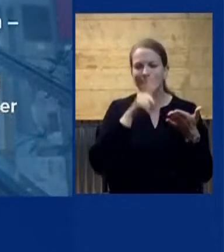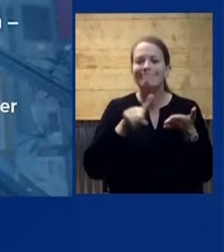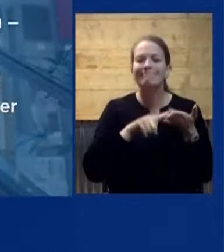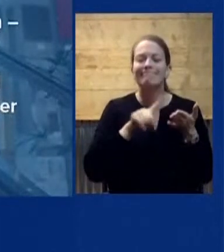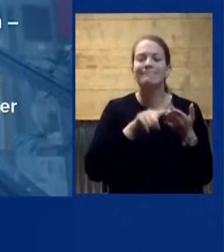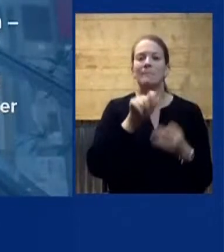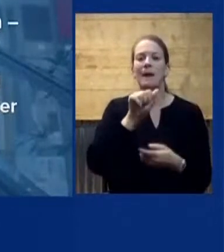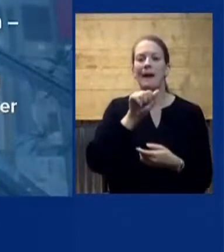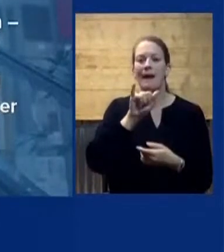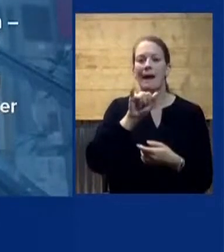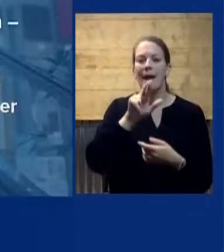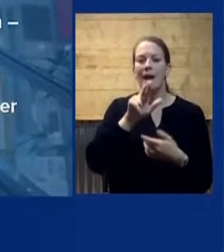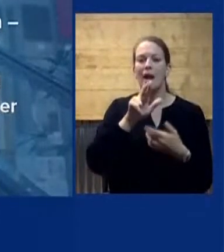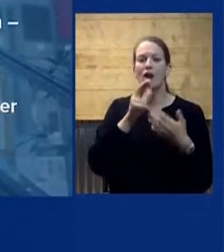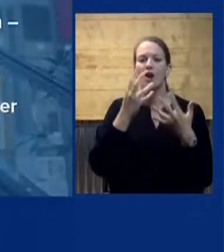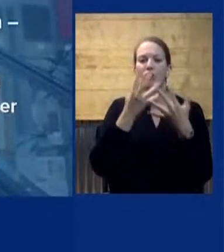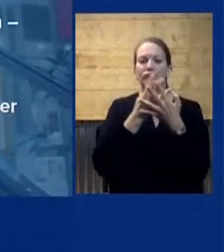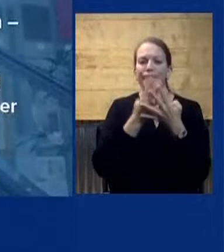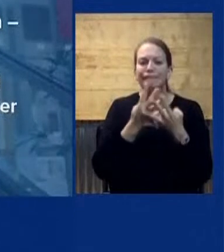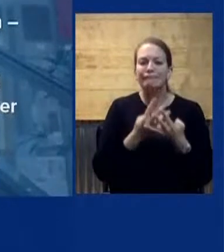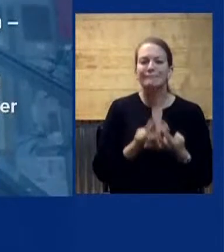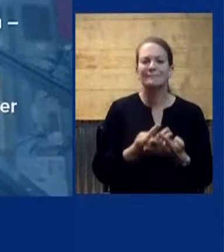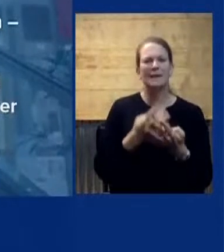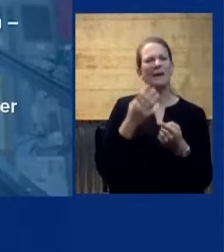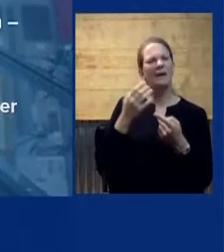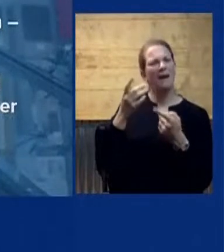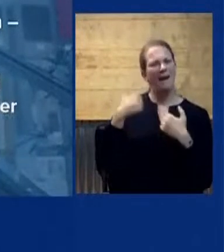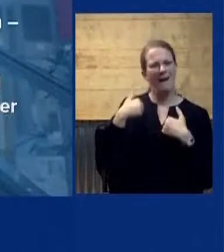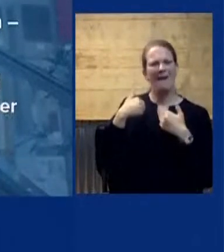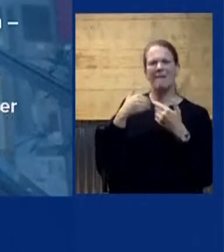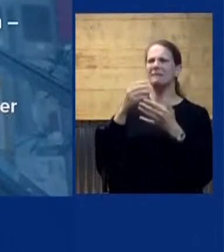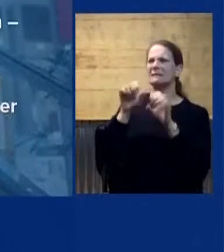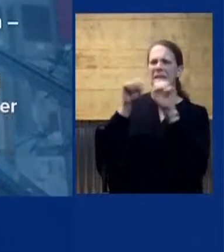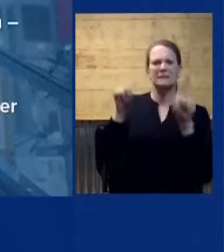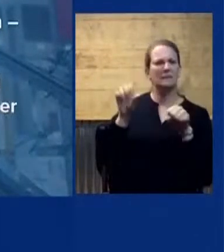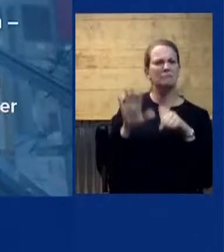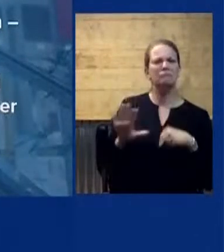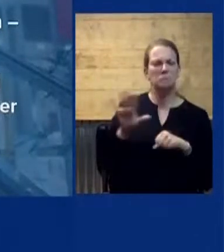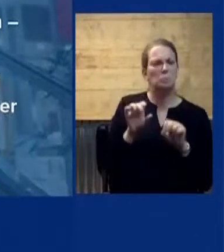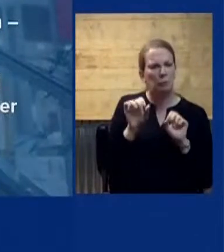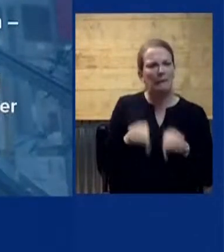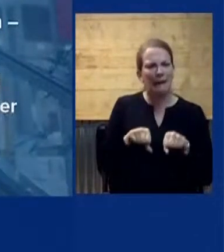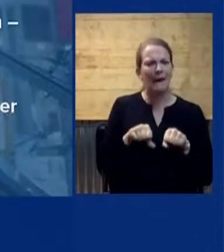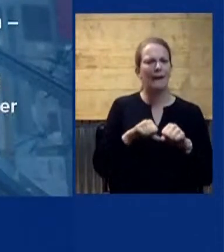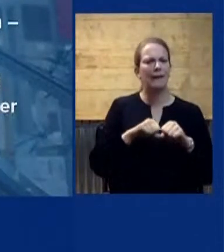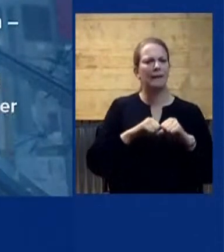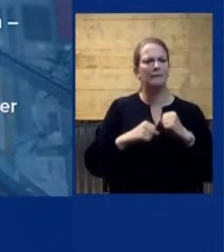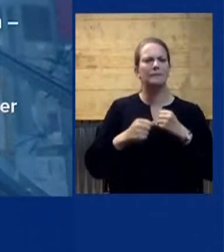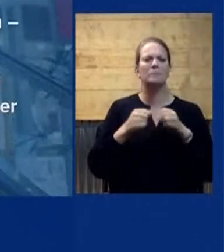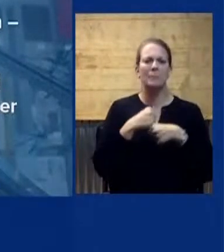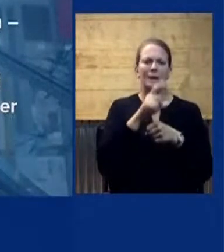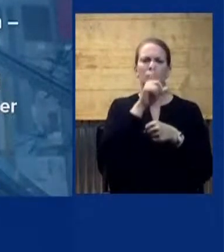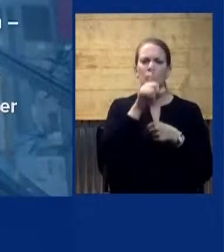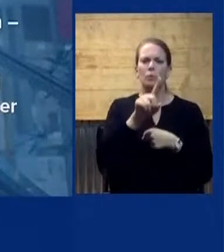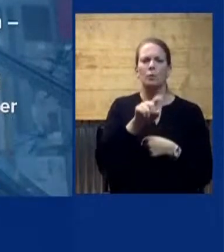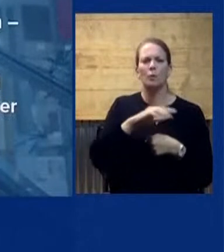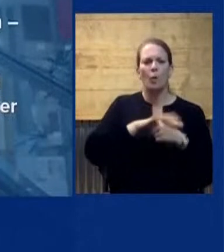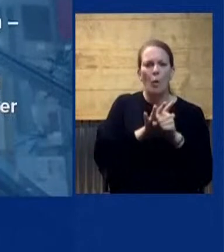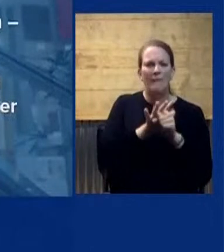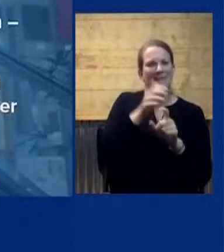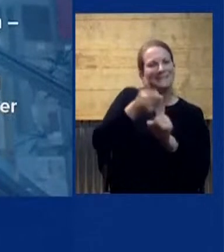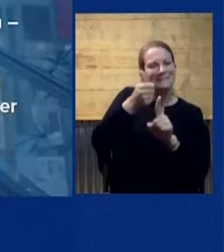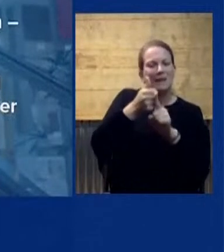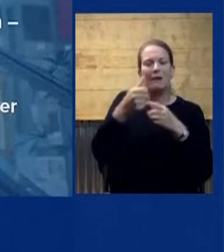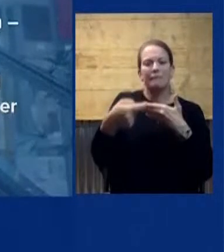filtration systems that can take COVID out of the air. There then winds up a series of questions,